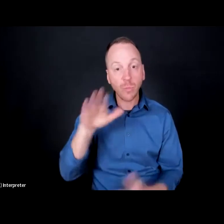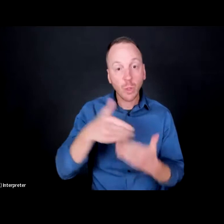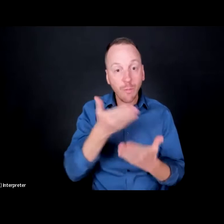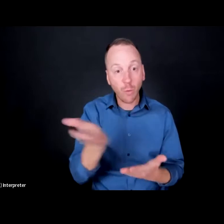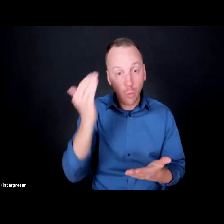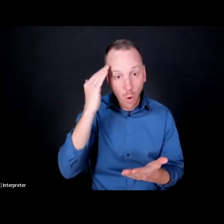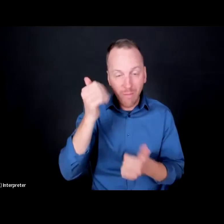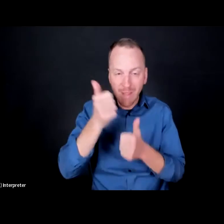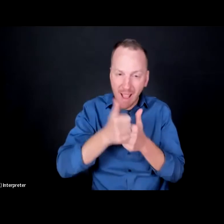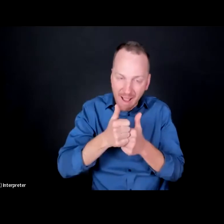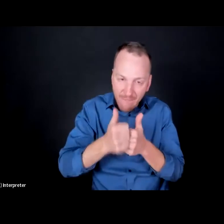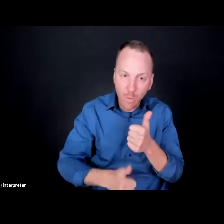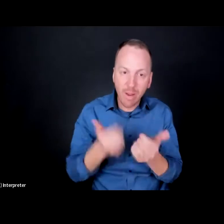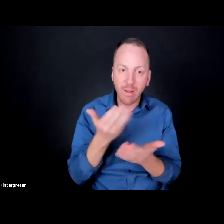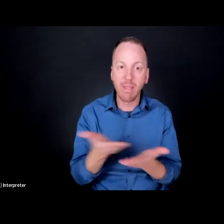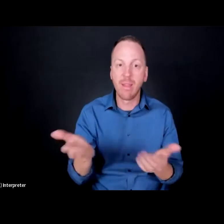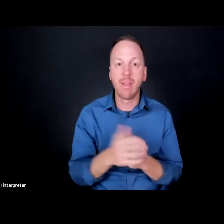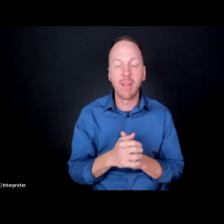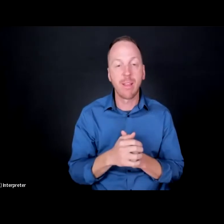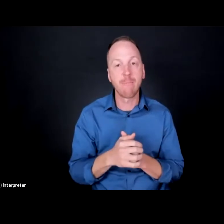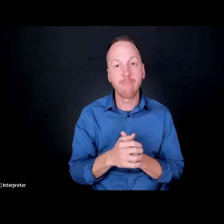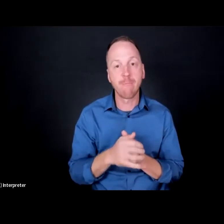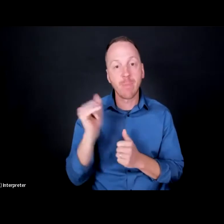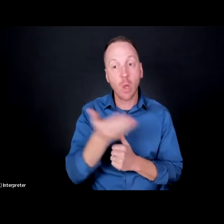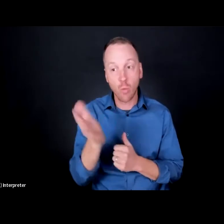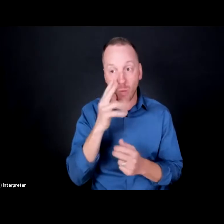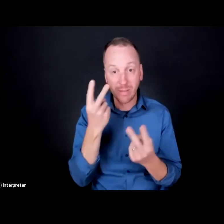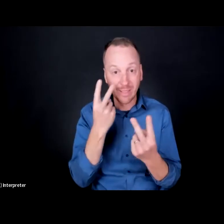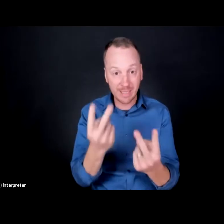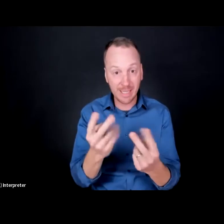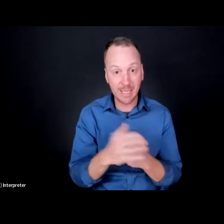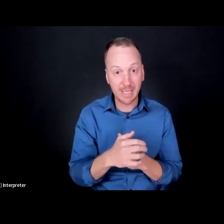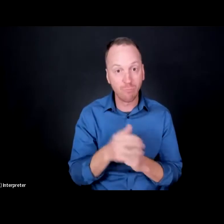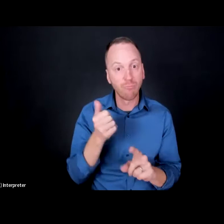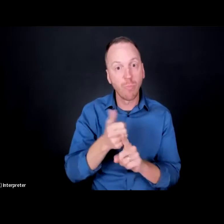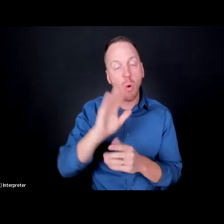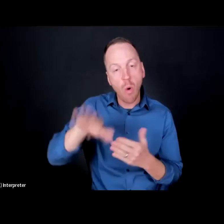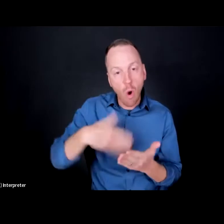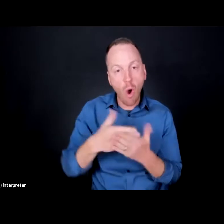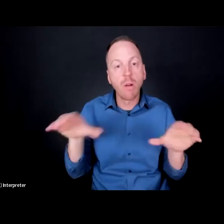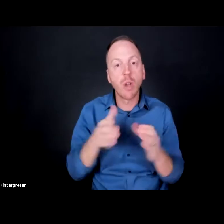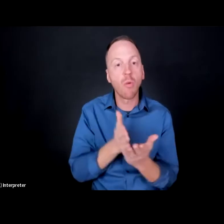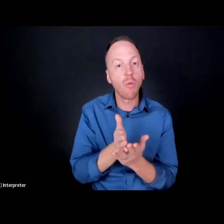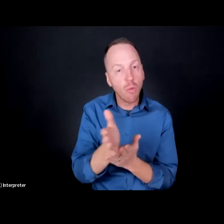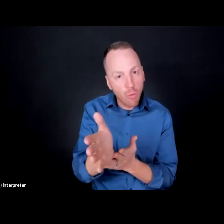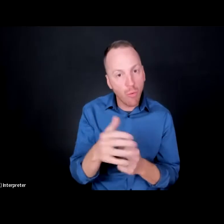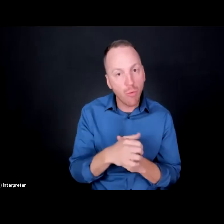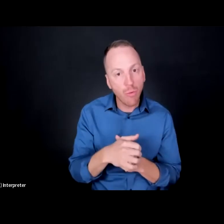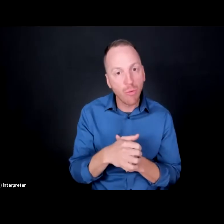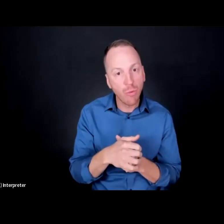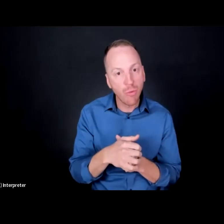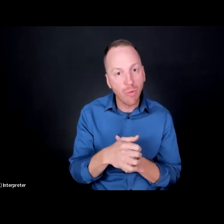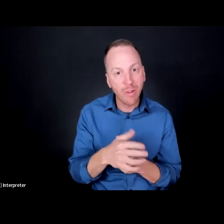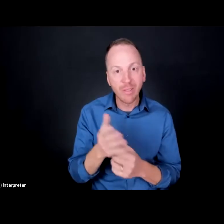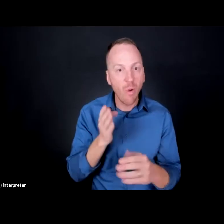know, every single thing that you'll see was all done through taking